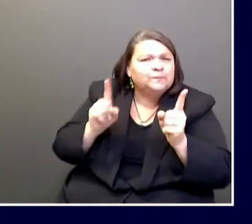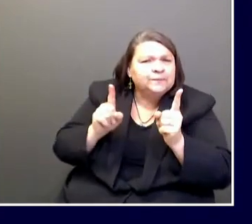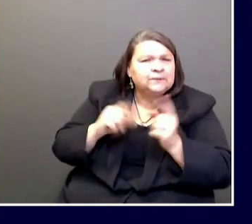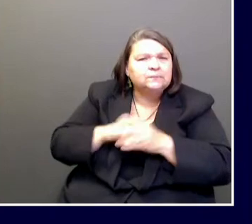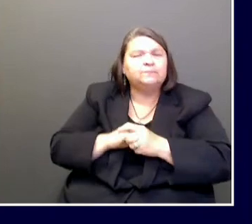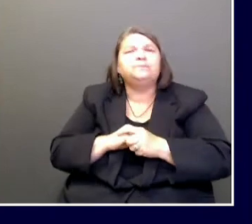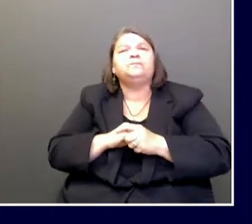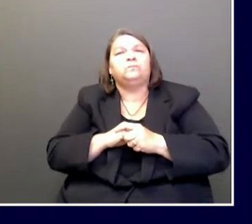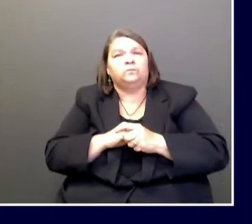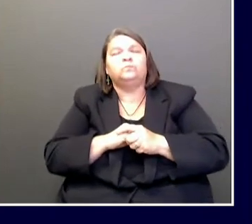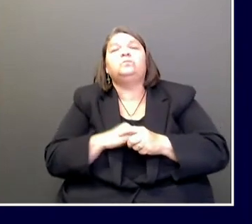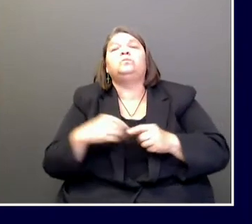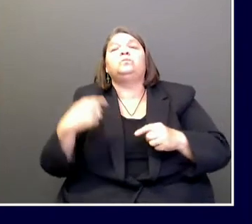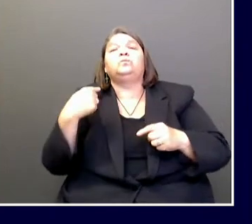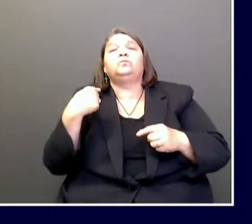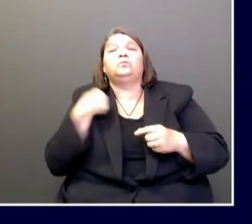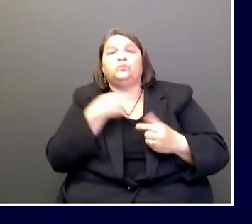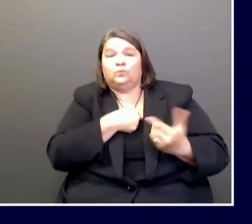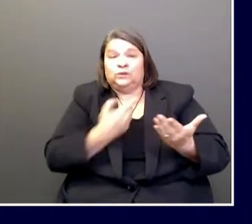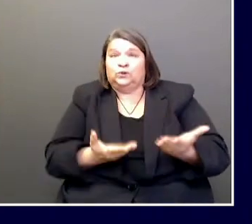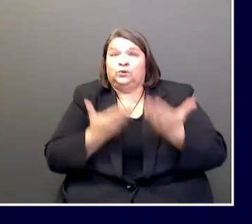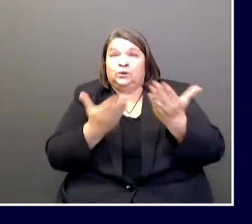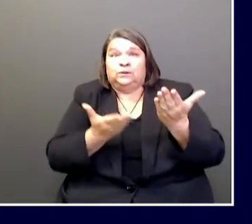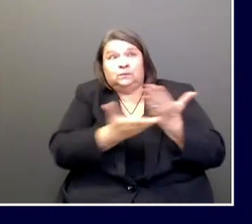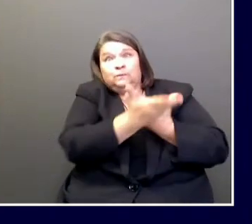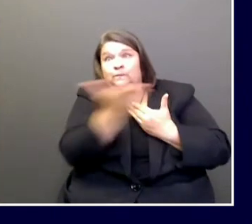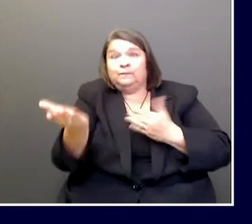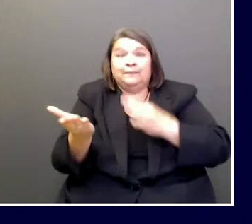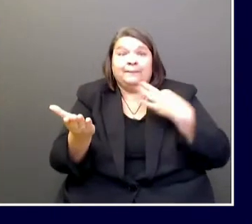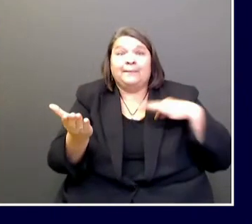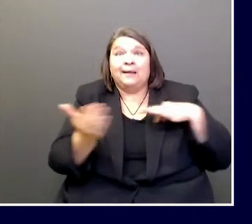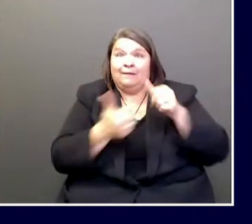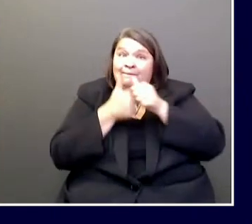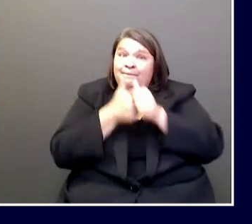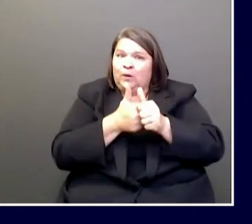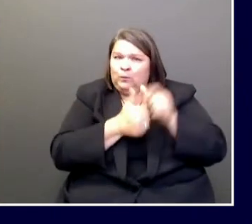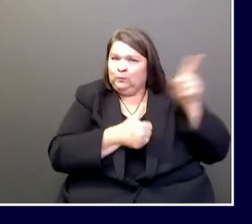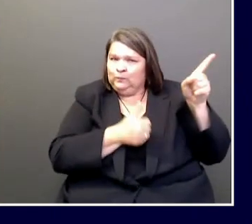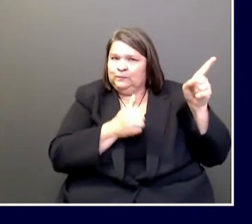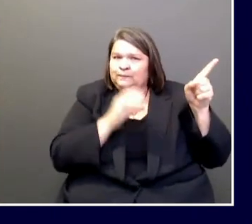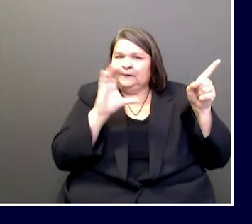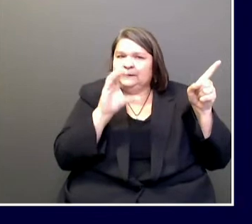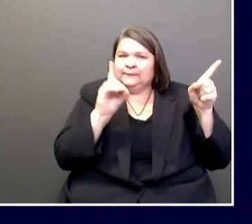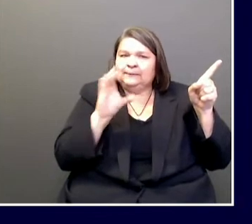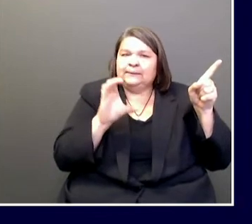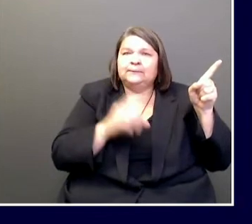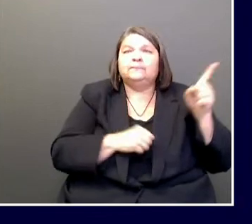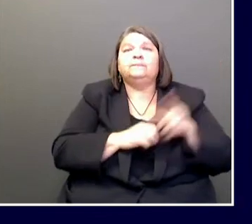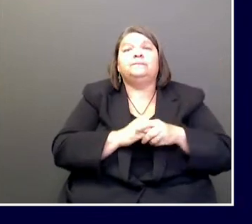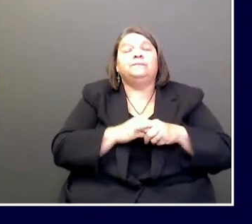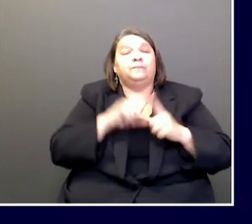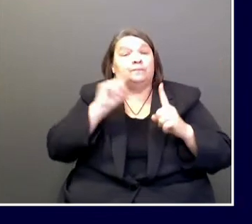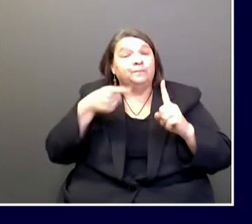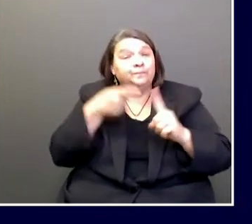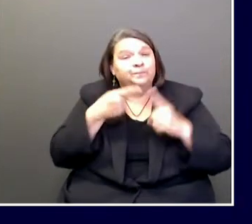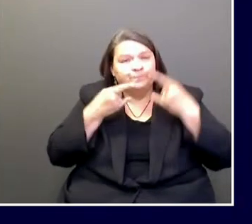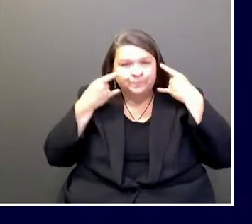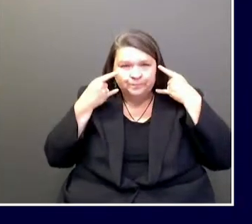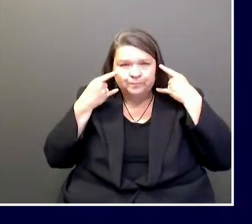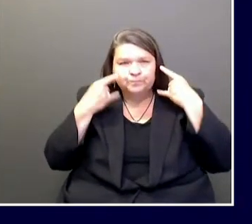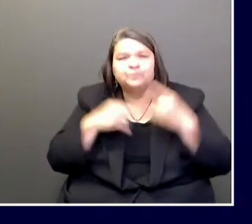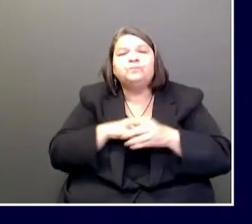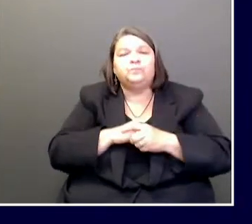these recently updated US CDC recommendations on face coverings. I want to focus on 2 of